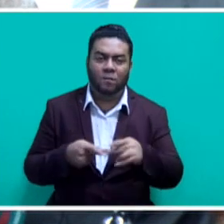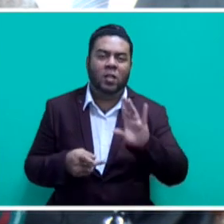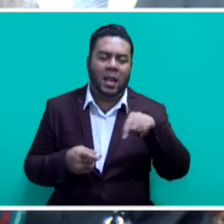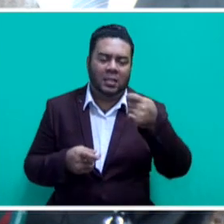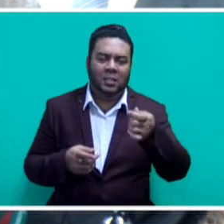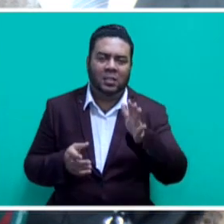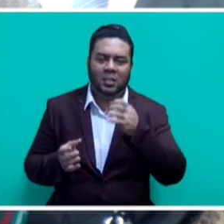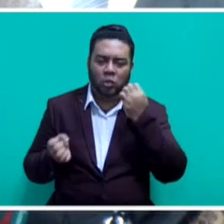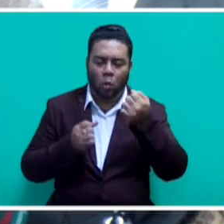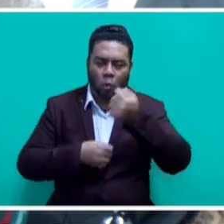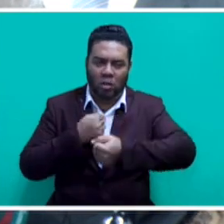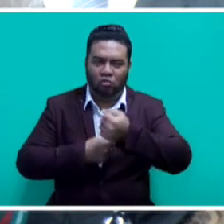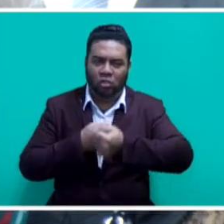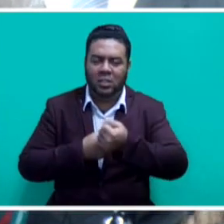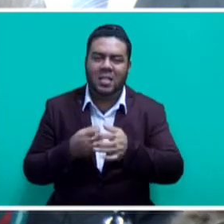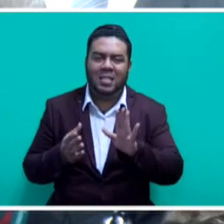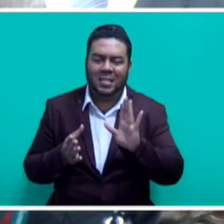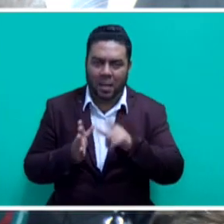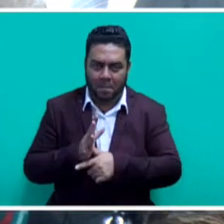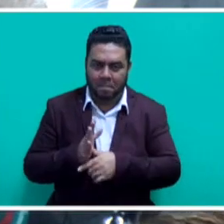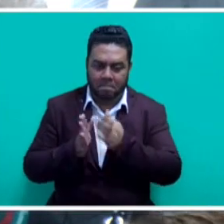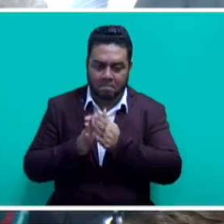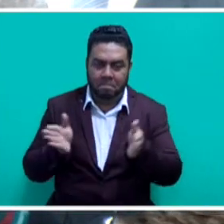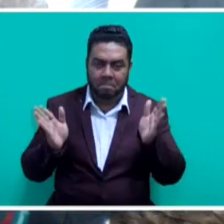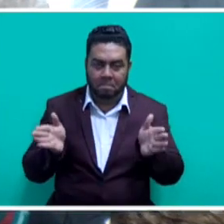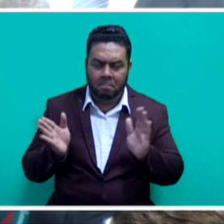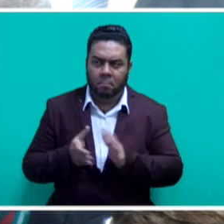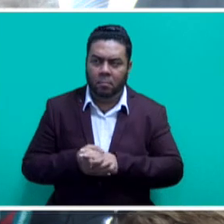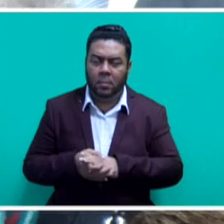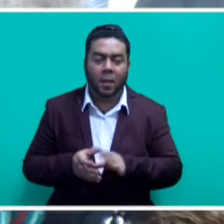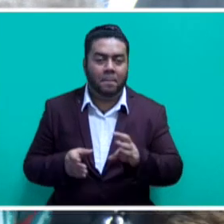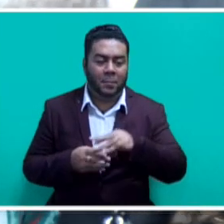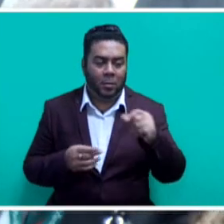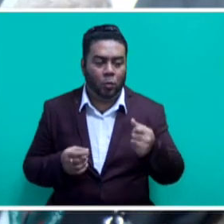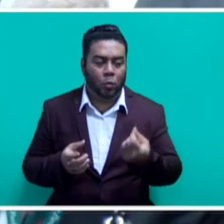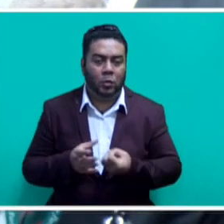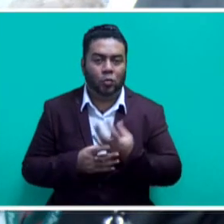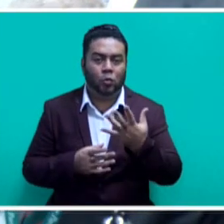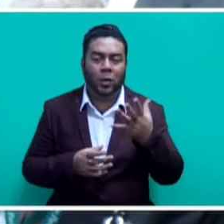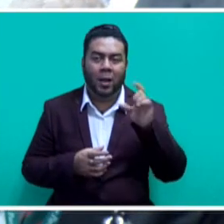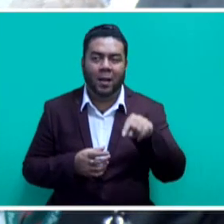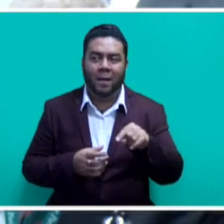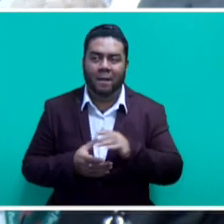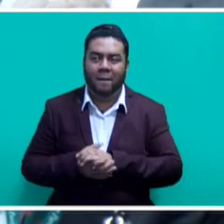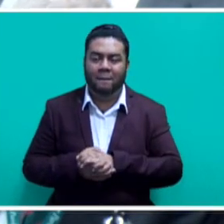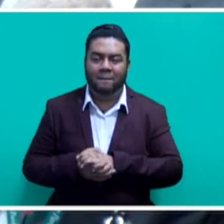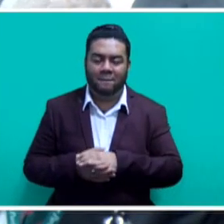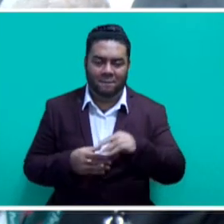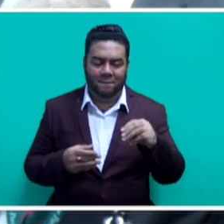season. By inhibiting plant growth, reducing sugar contents, and impending harvest